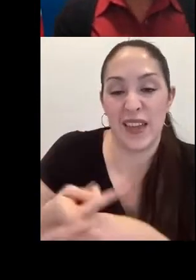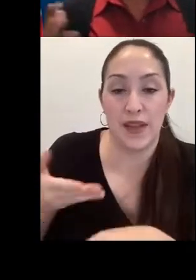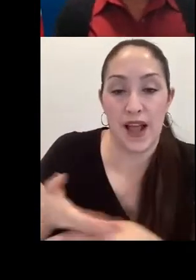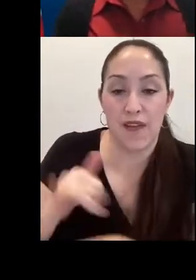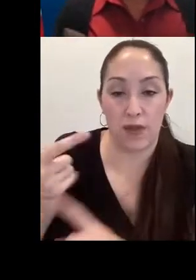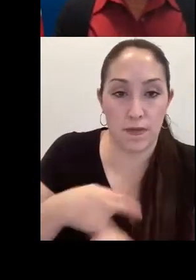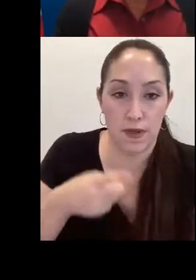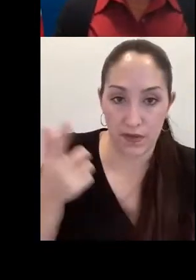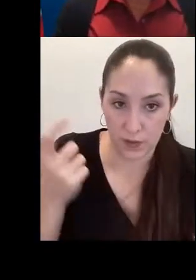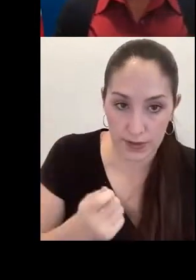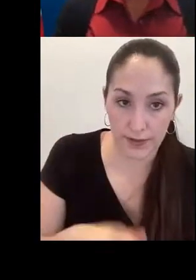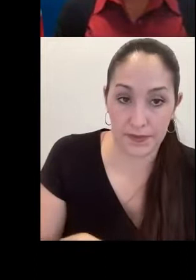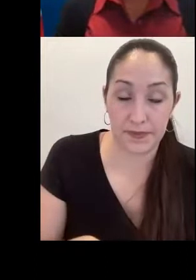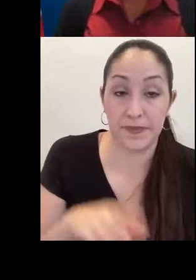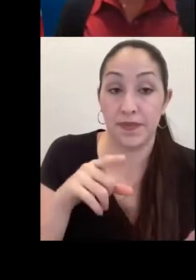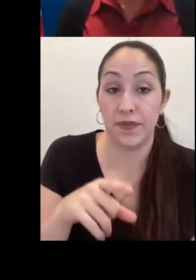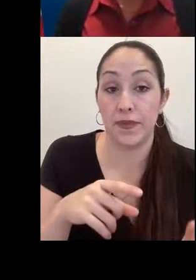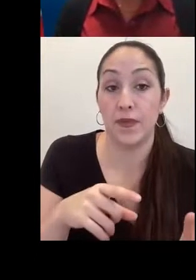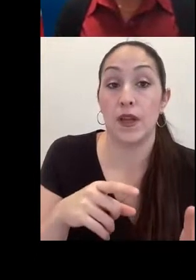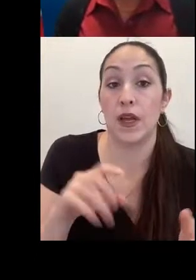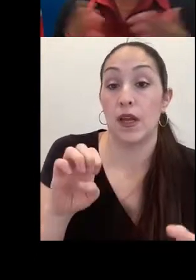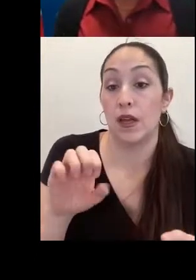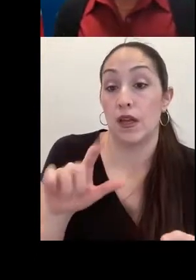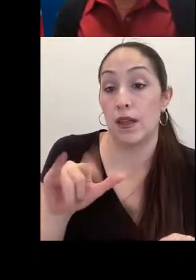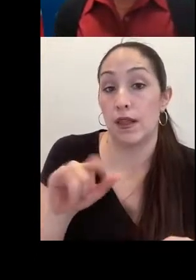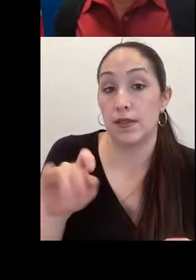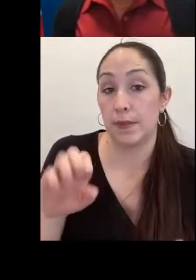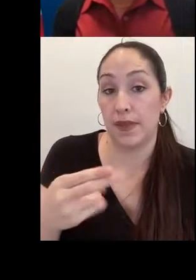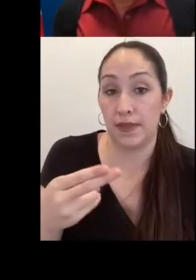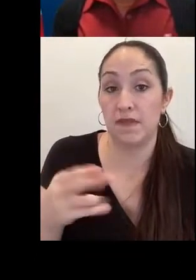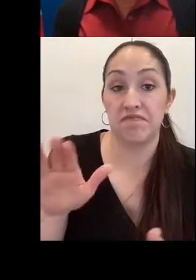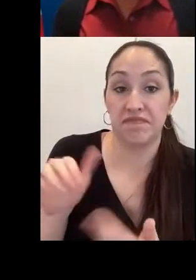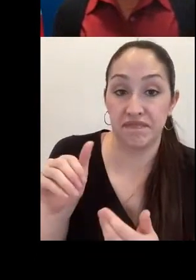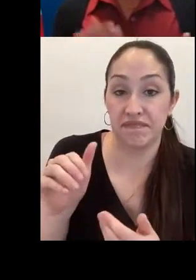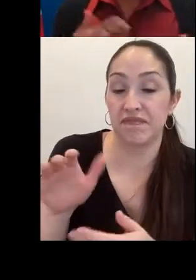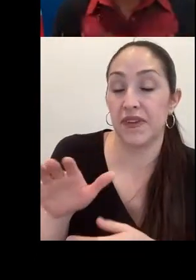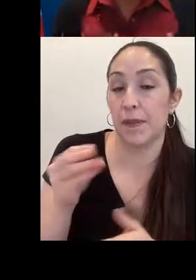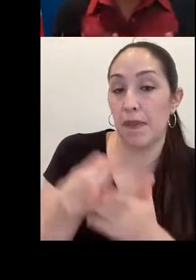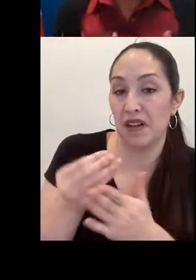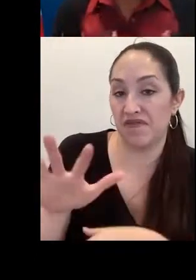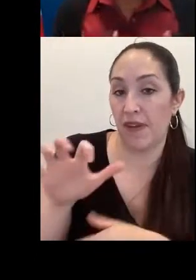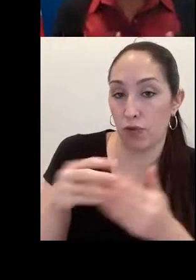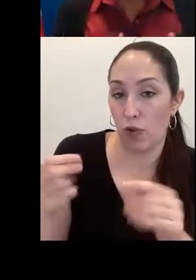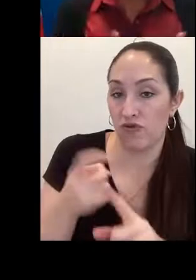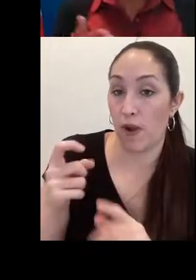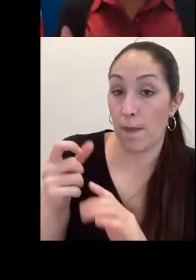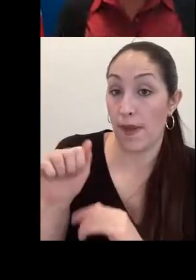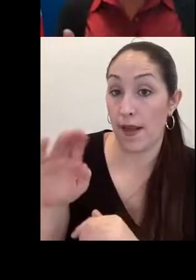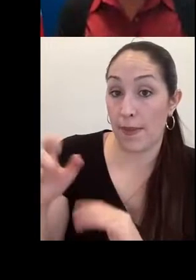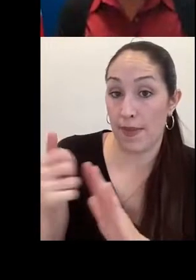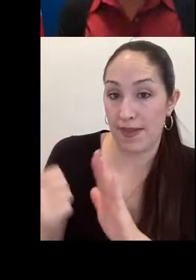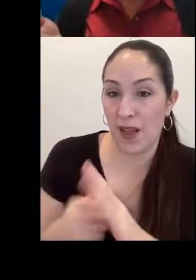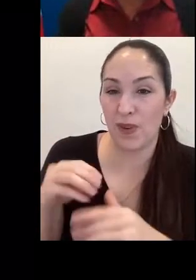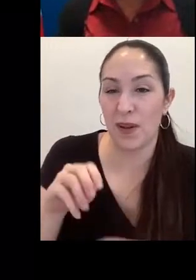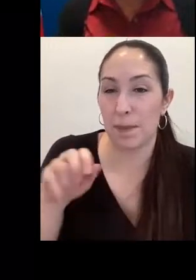QDE, Elizabeth takes a distribution of $500 from her ABLE account in May to pay for a health-related QDE that she